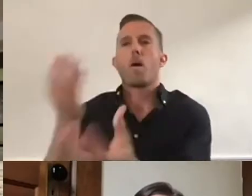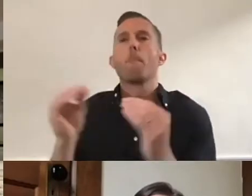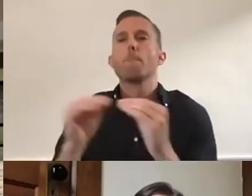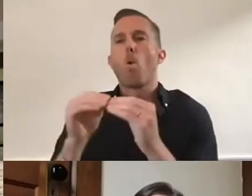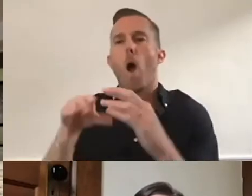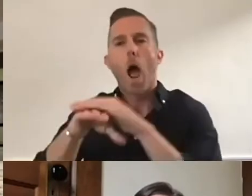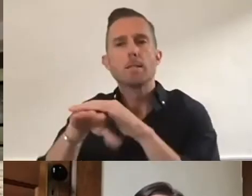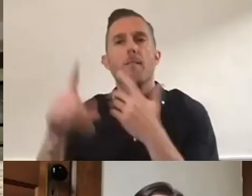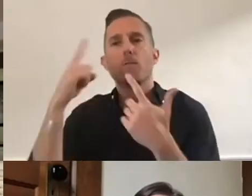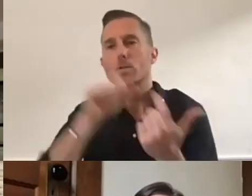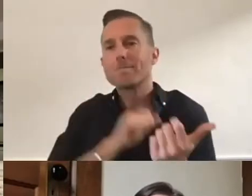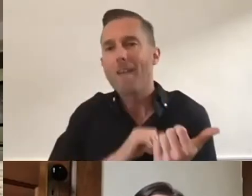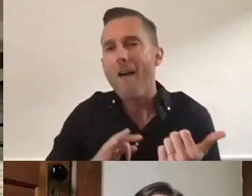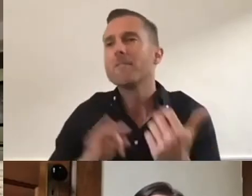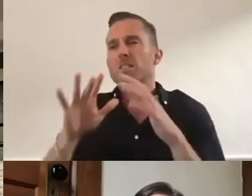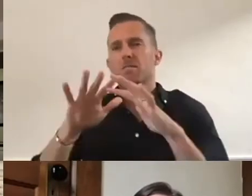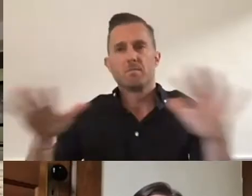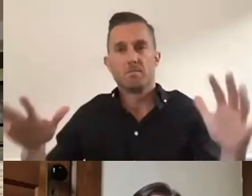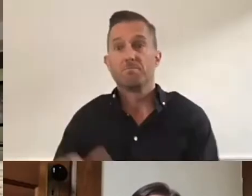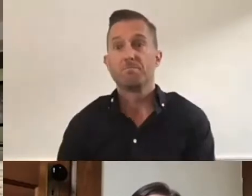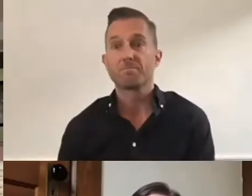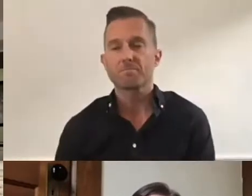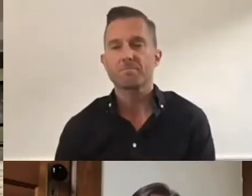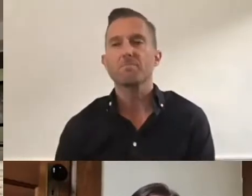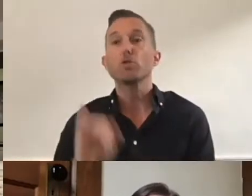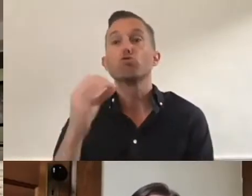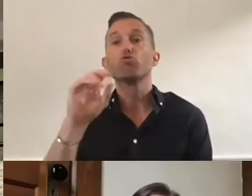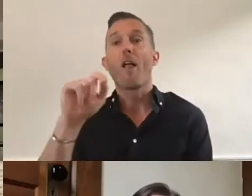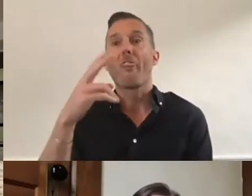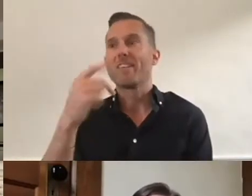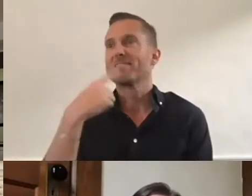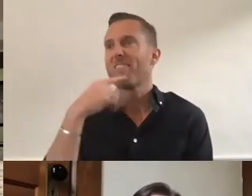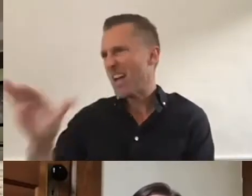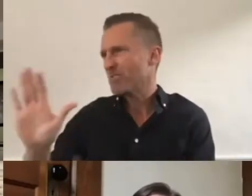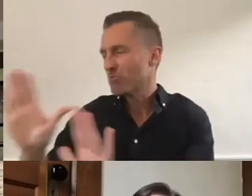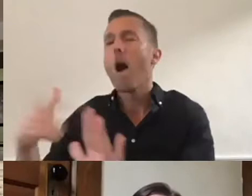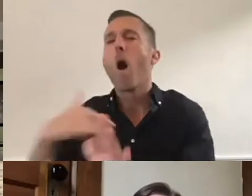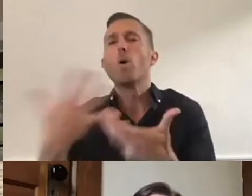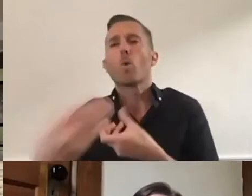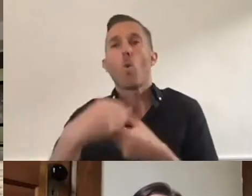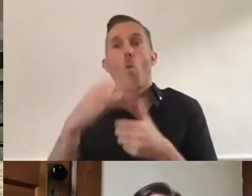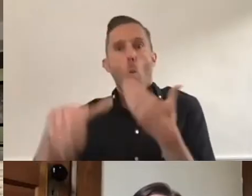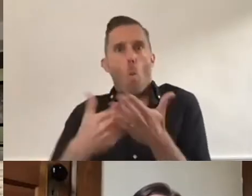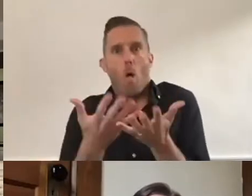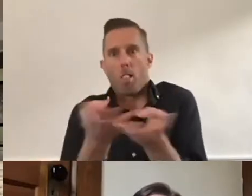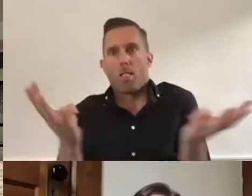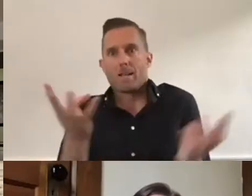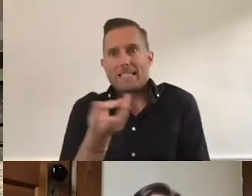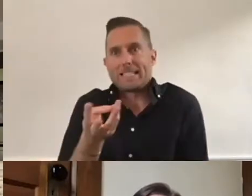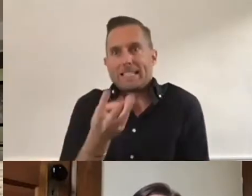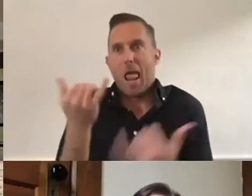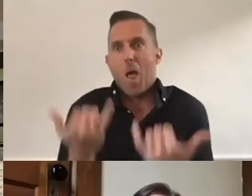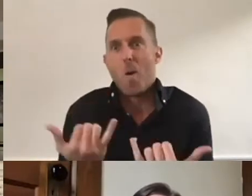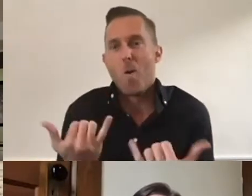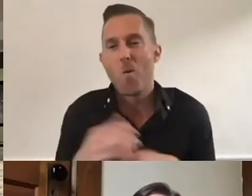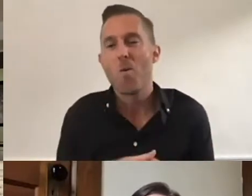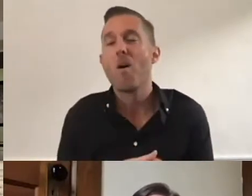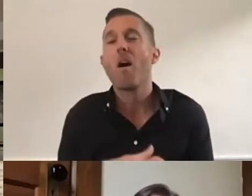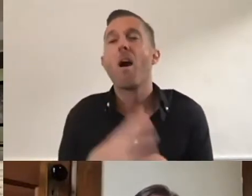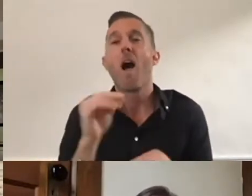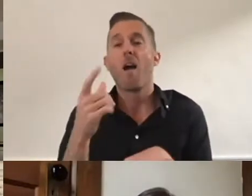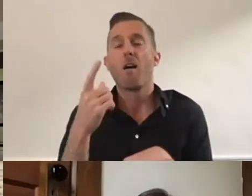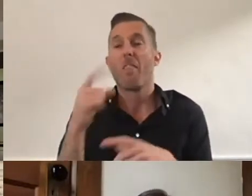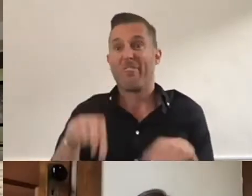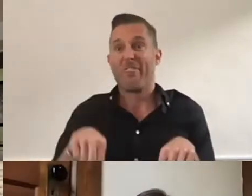space. That's great. Now I'd really like to bring everybody into the discussion. And this is really for whoever wants to